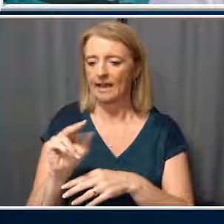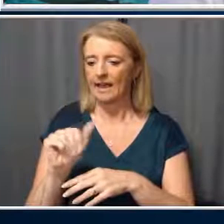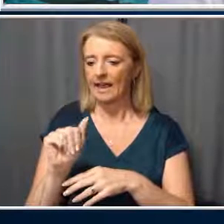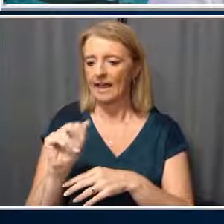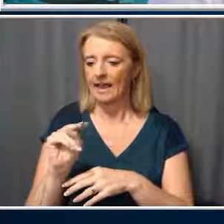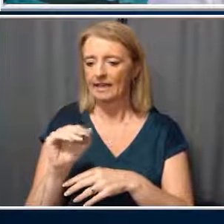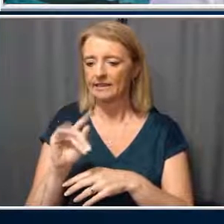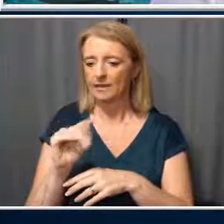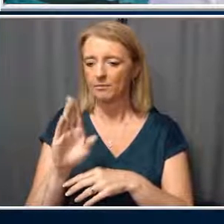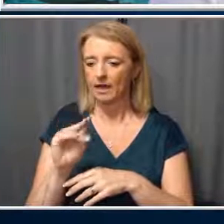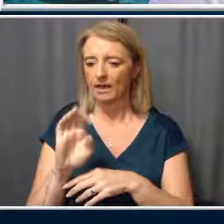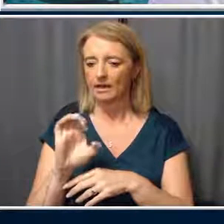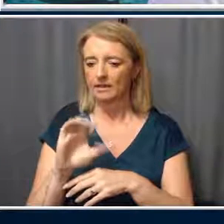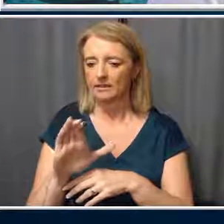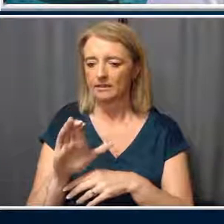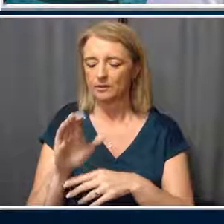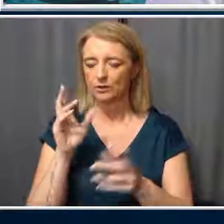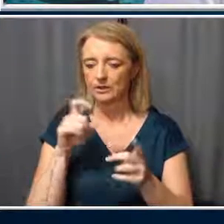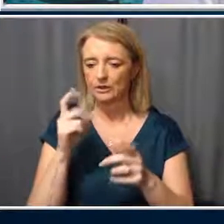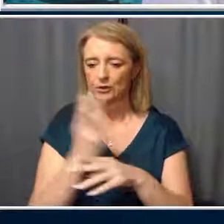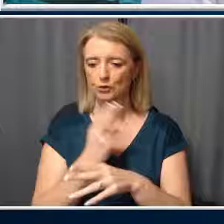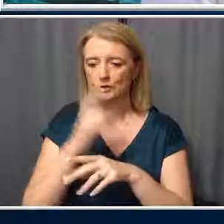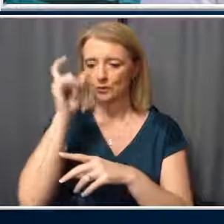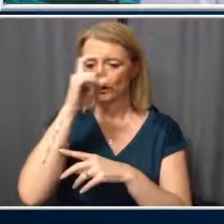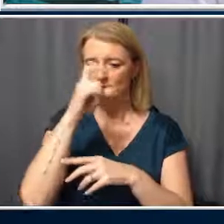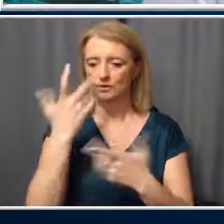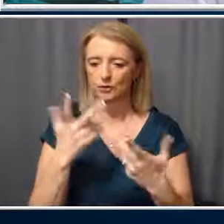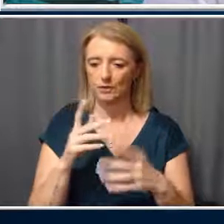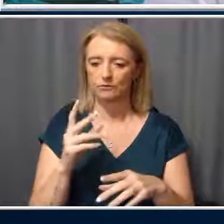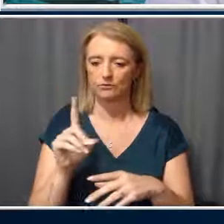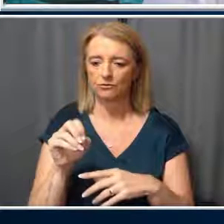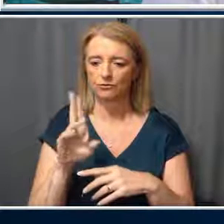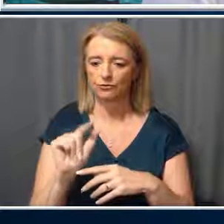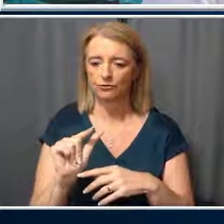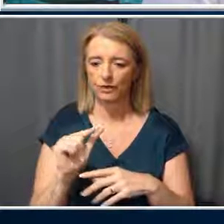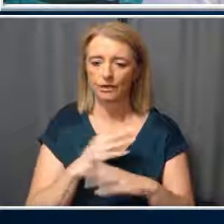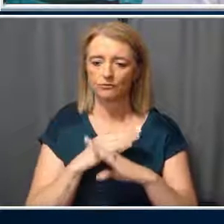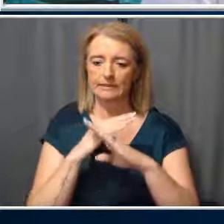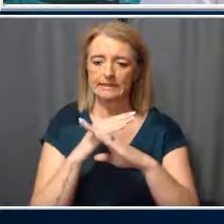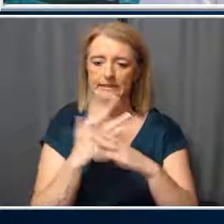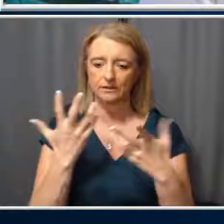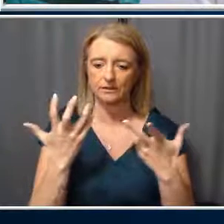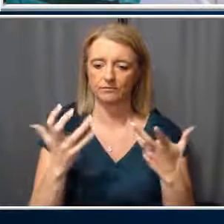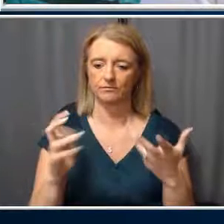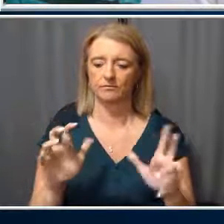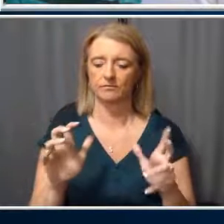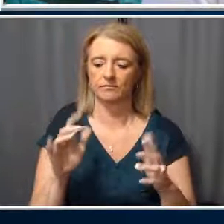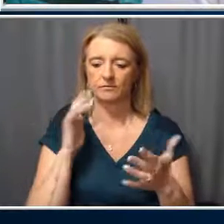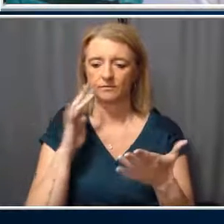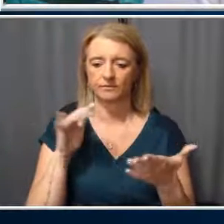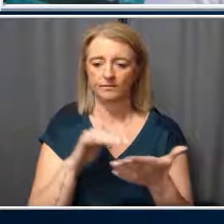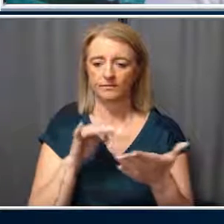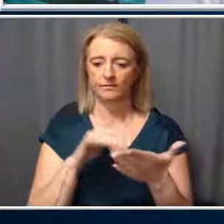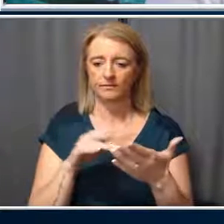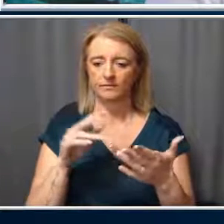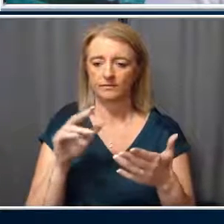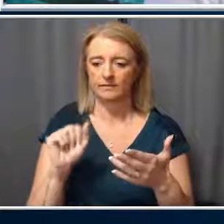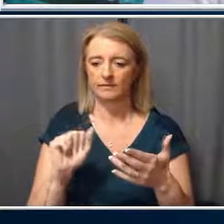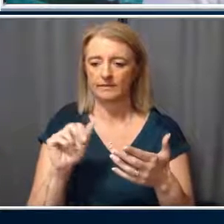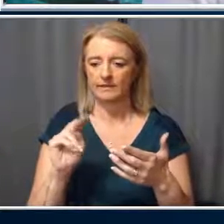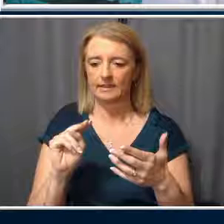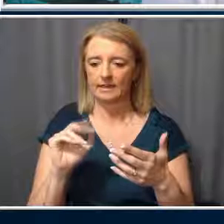Athens, Georgia, and Madison, Wisconsin, over the course of 4 years, looking at more than 700 patients. And they actually